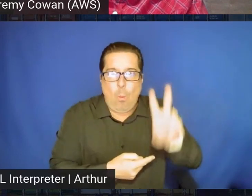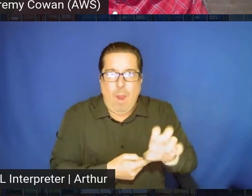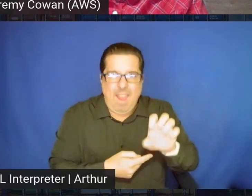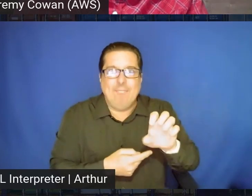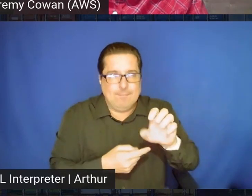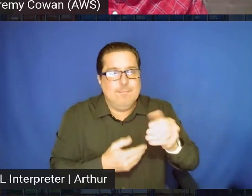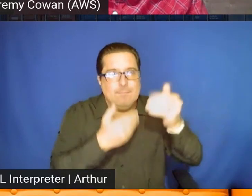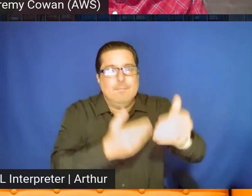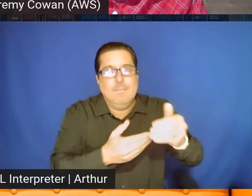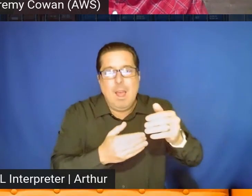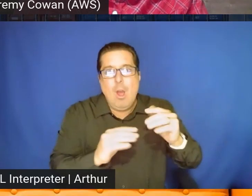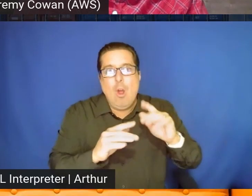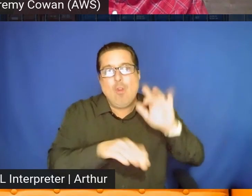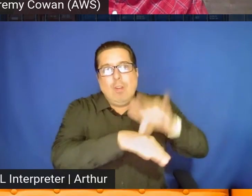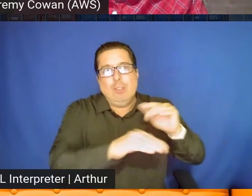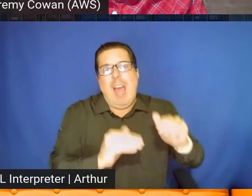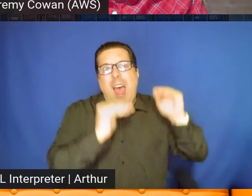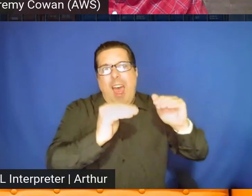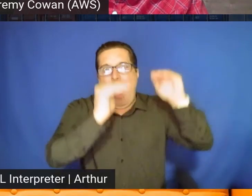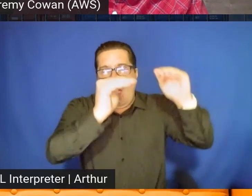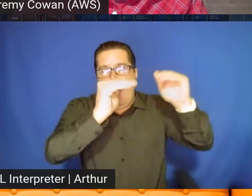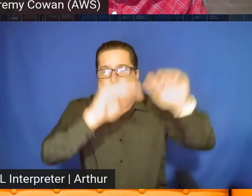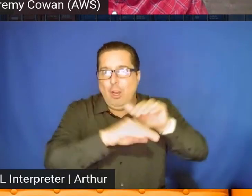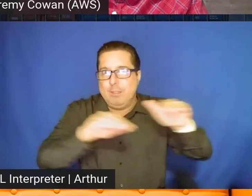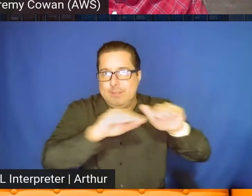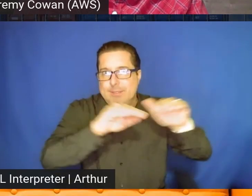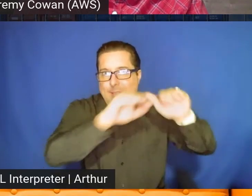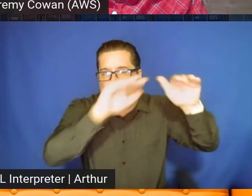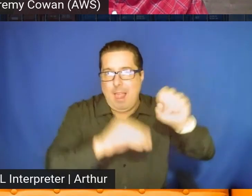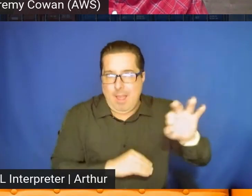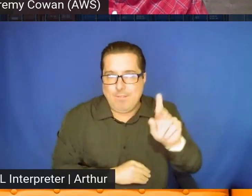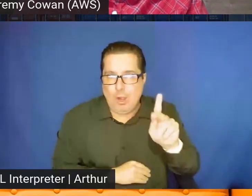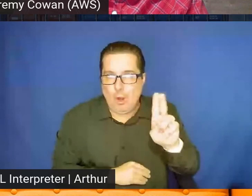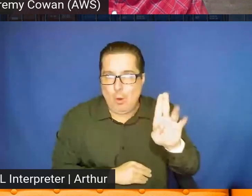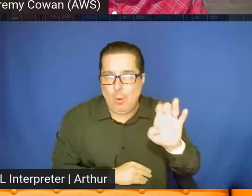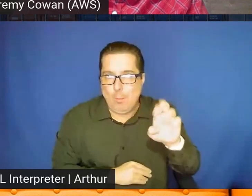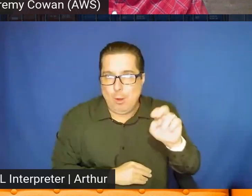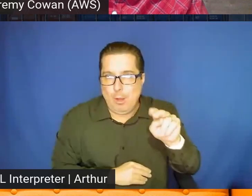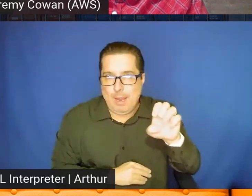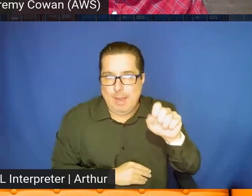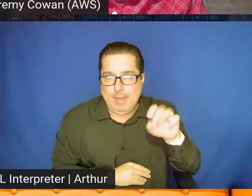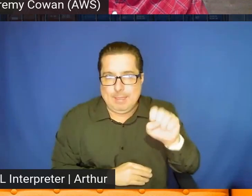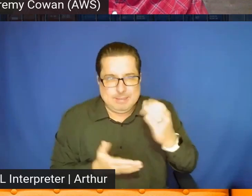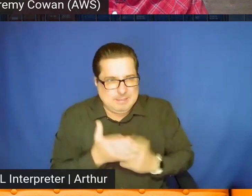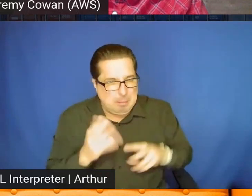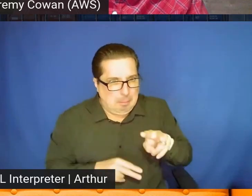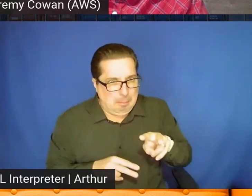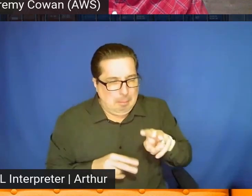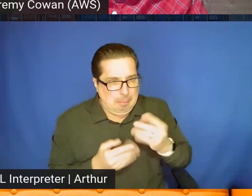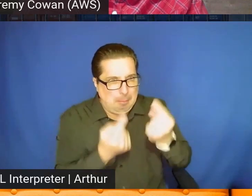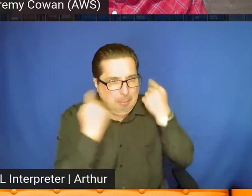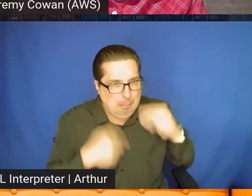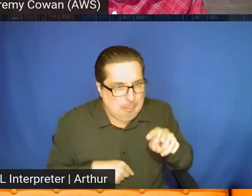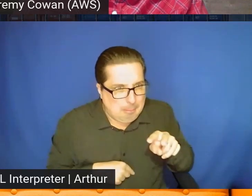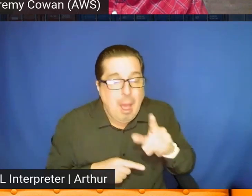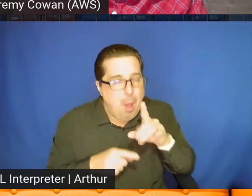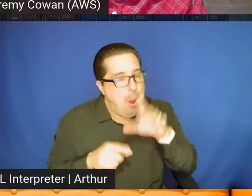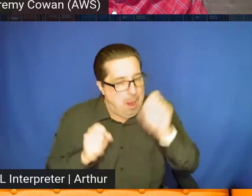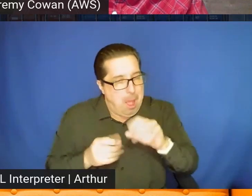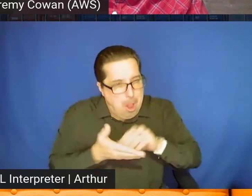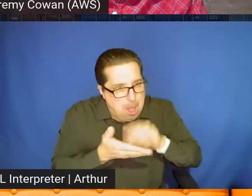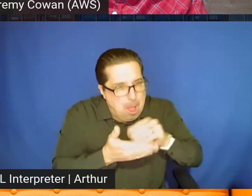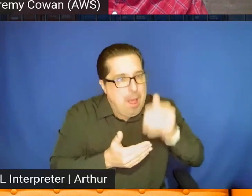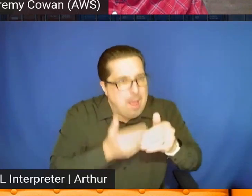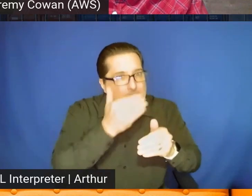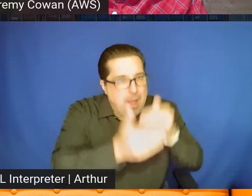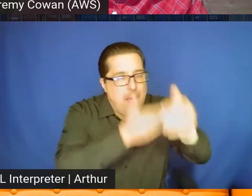So we want to make sure that we're giving you the information and sort of enabling what you can do in the future with this. But for now, yeah, you do have to